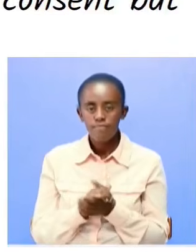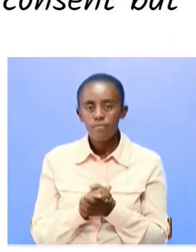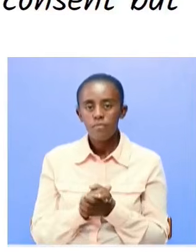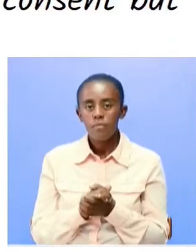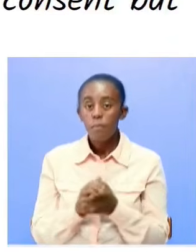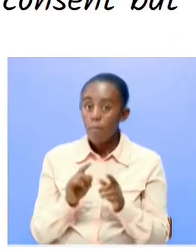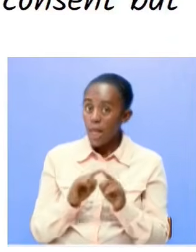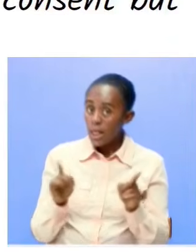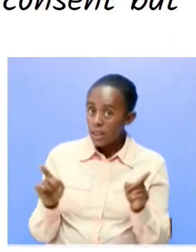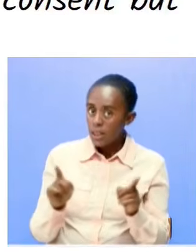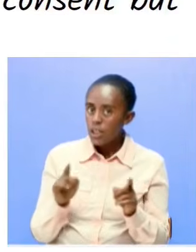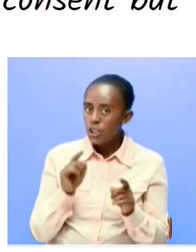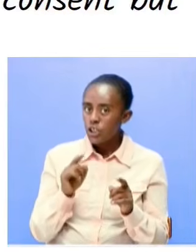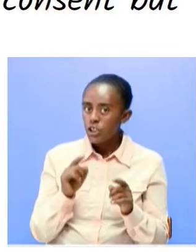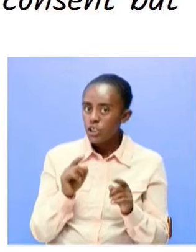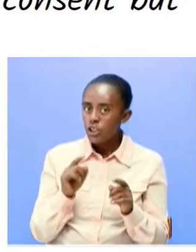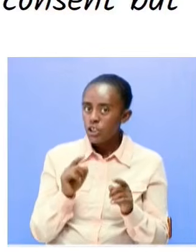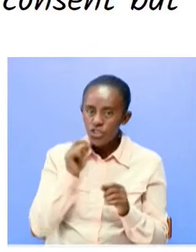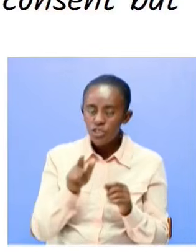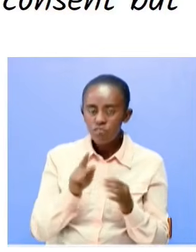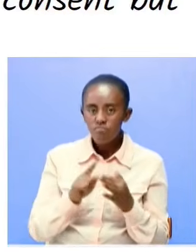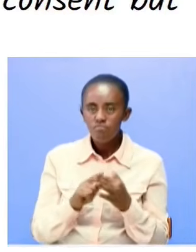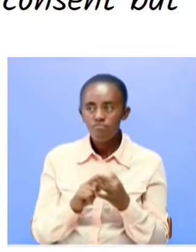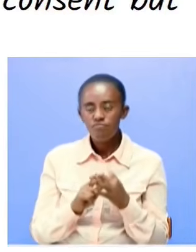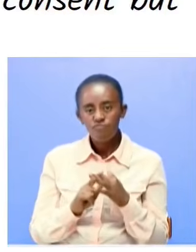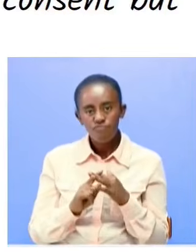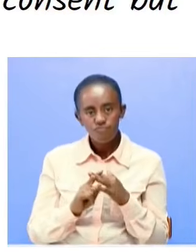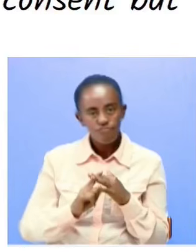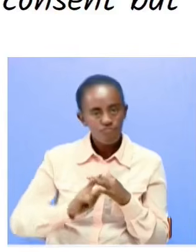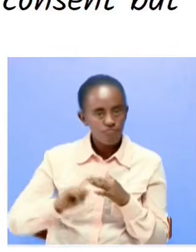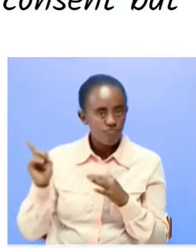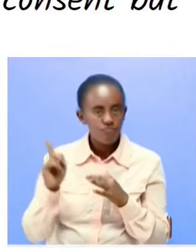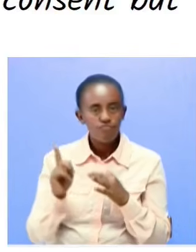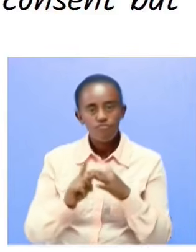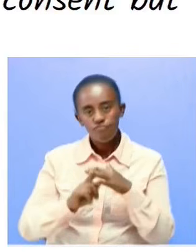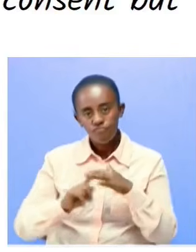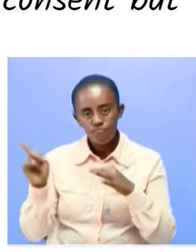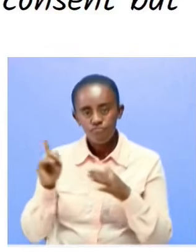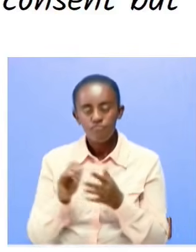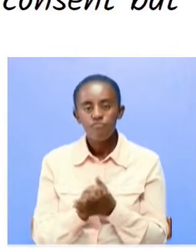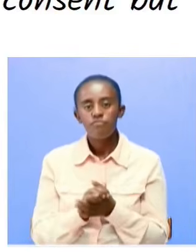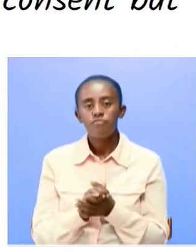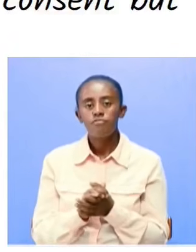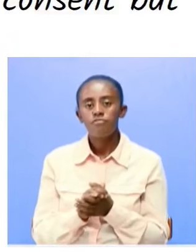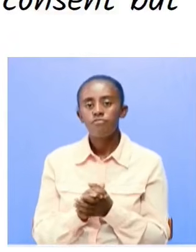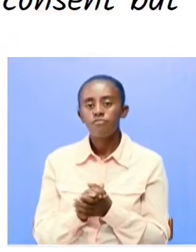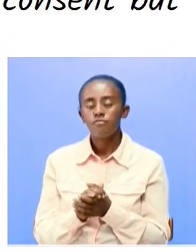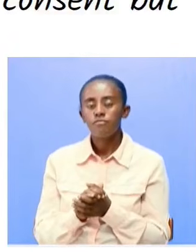she ran away. She ran away